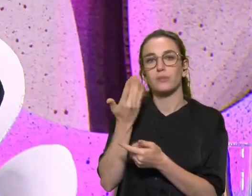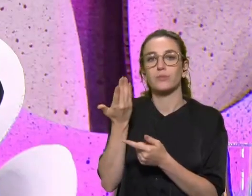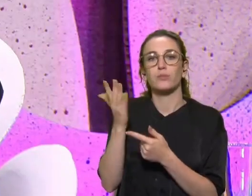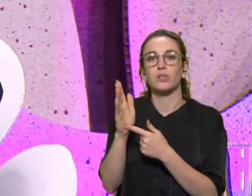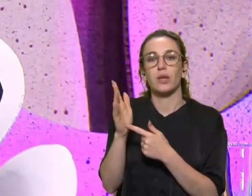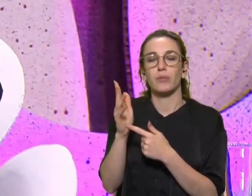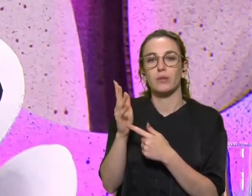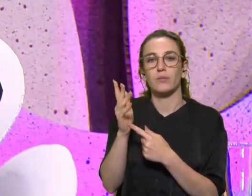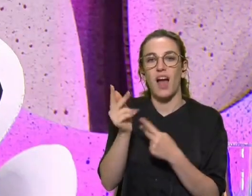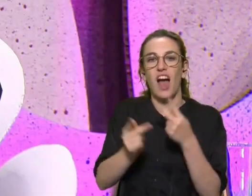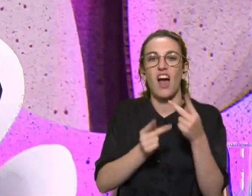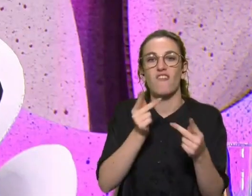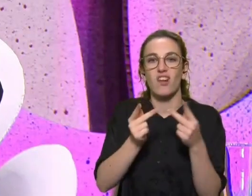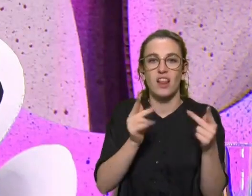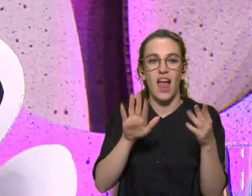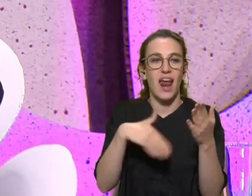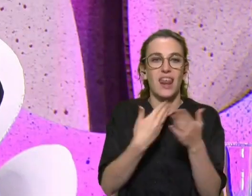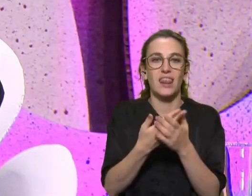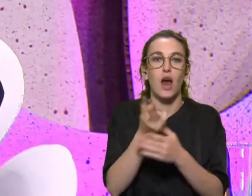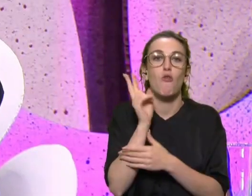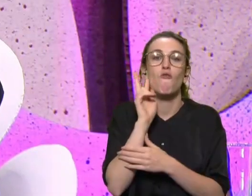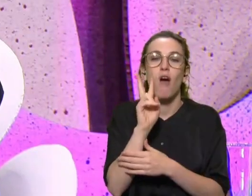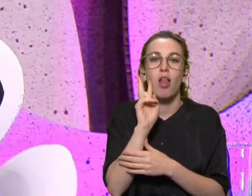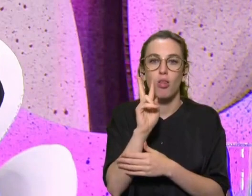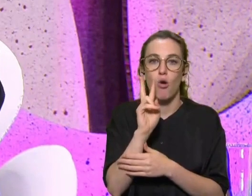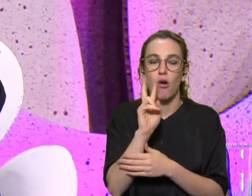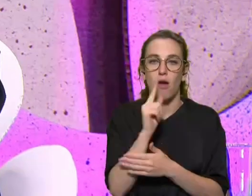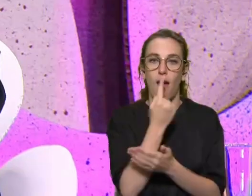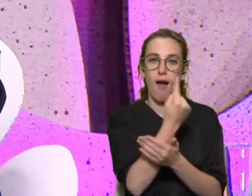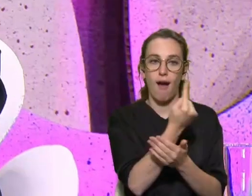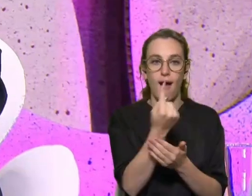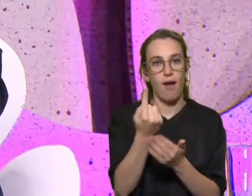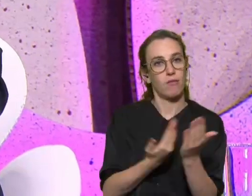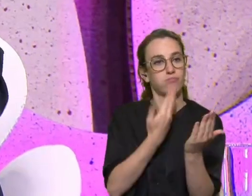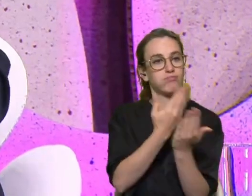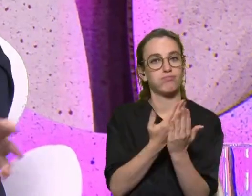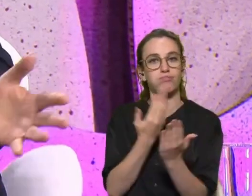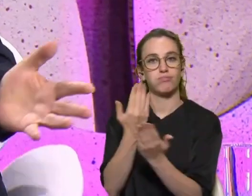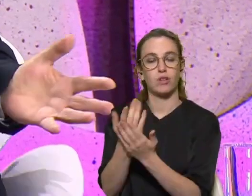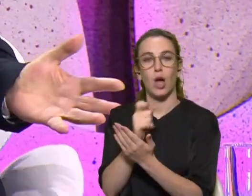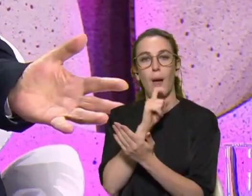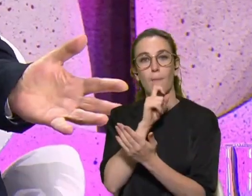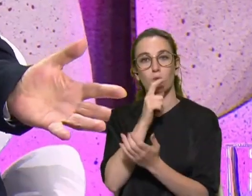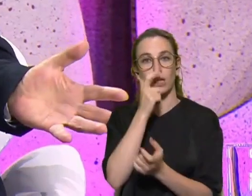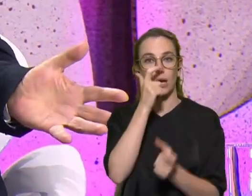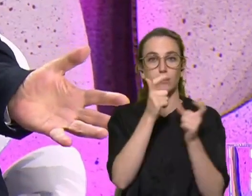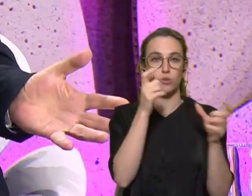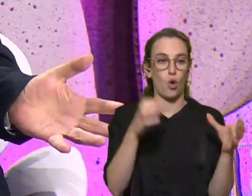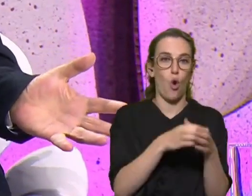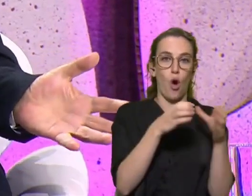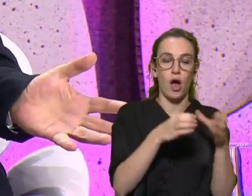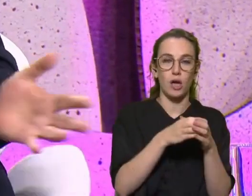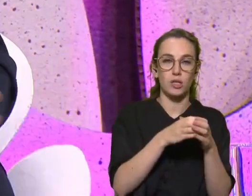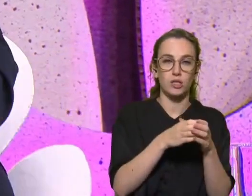Give a rank in terms of intrinsic value